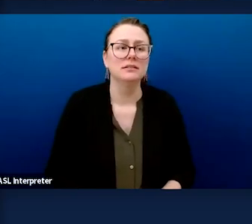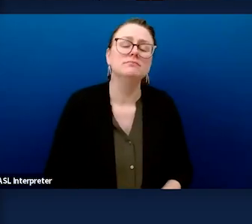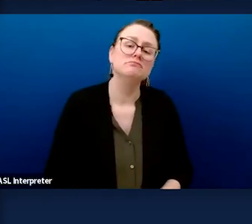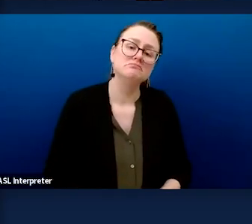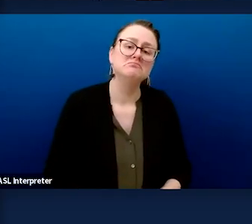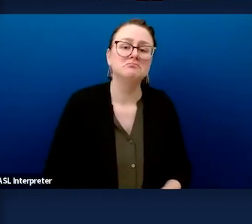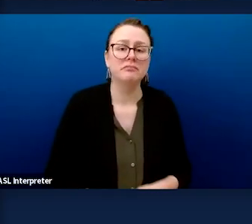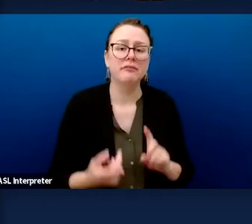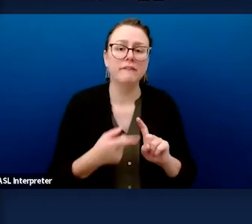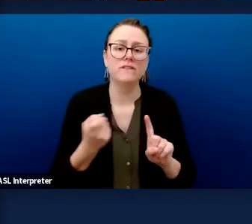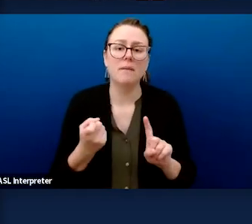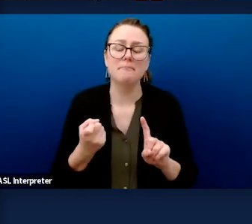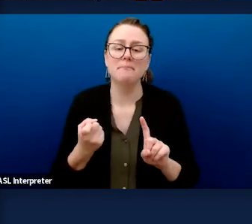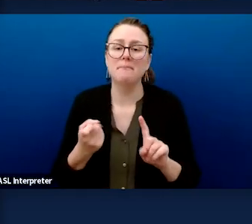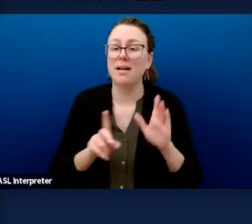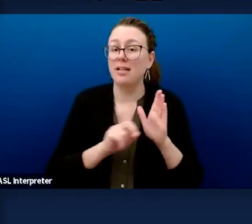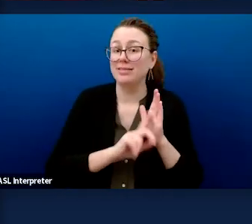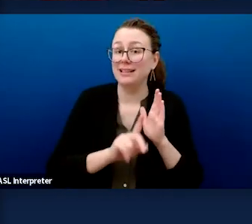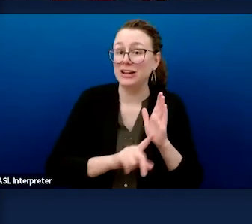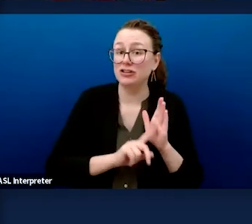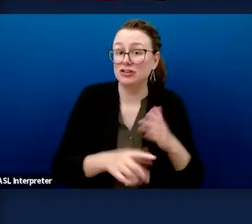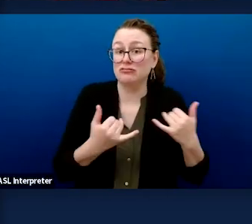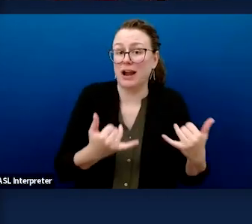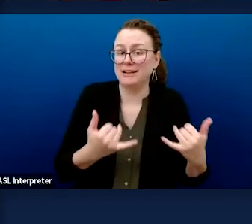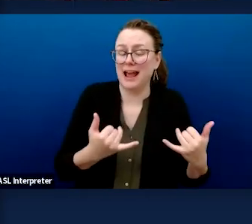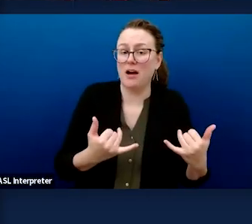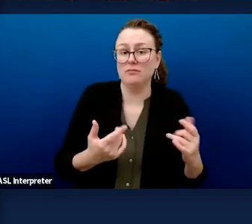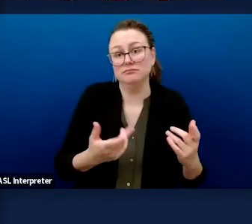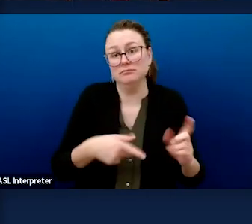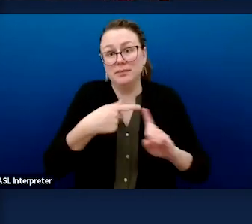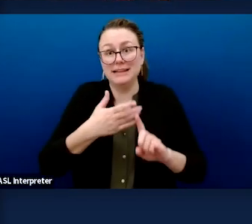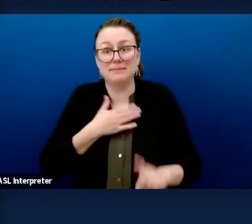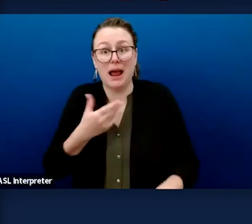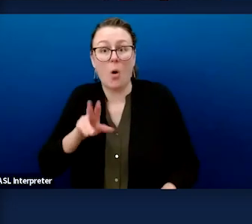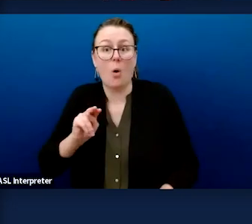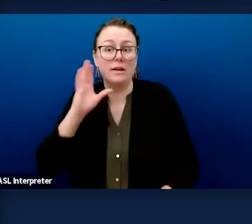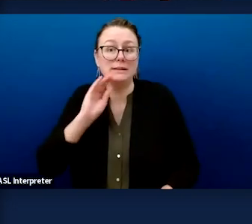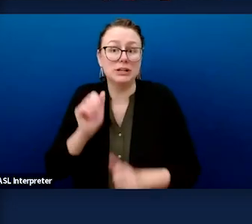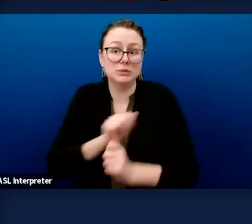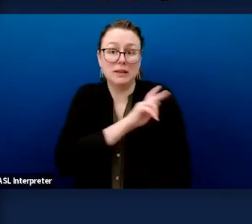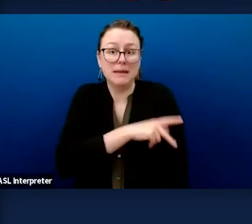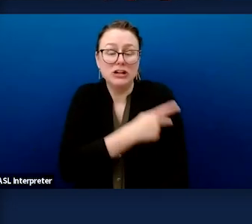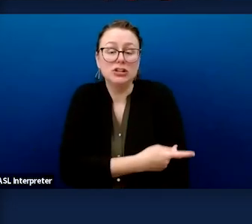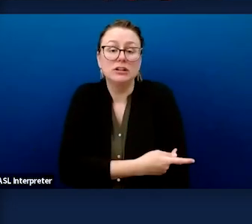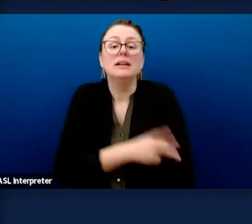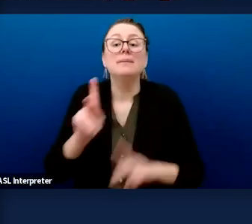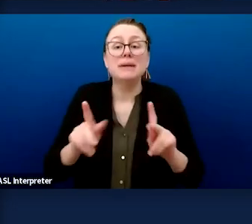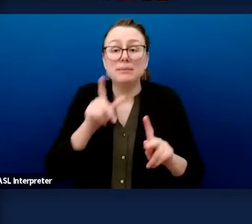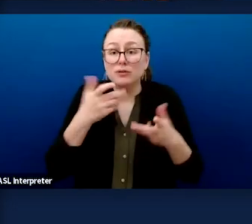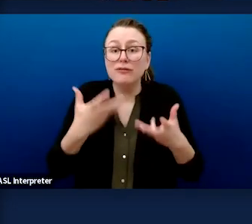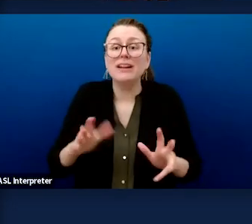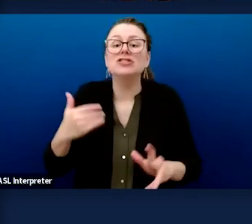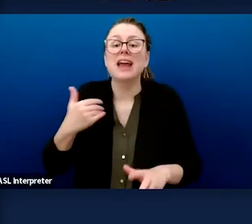from the literature out there, and from my own experience with my patients, for people who've had